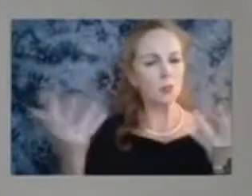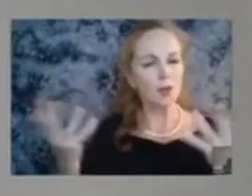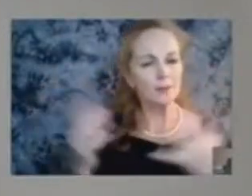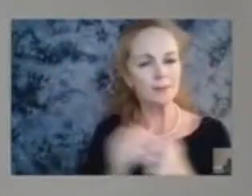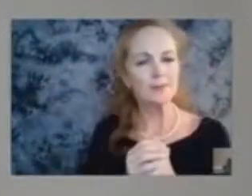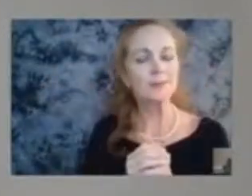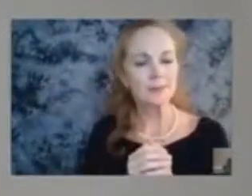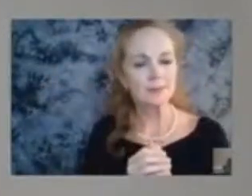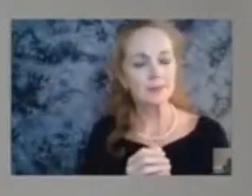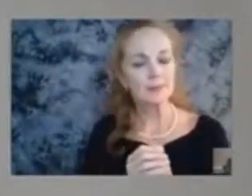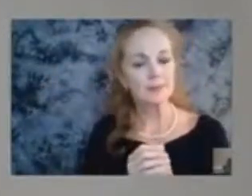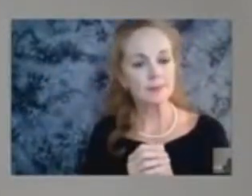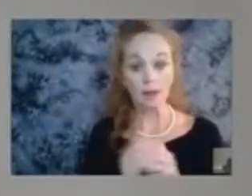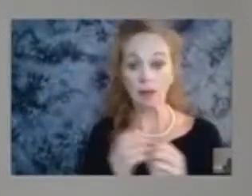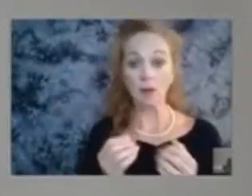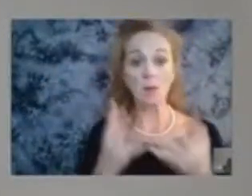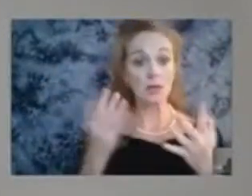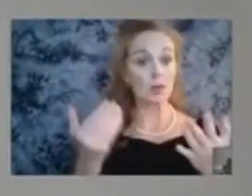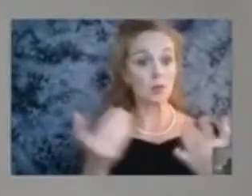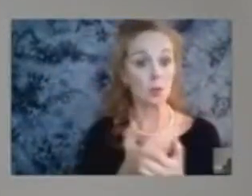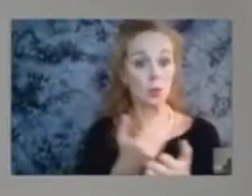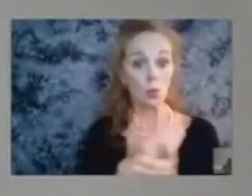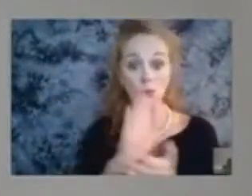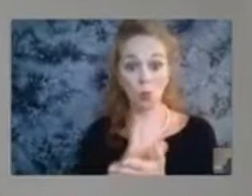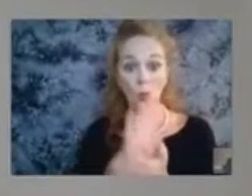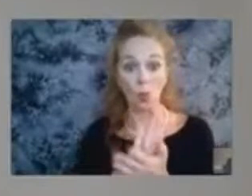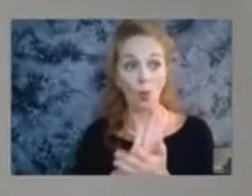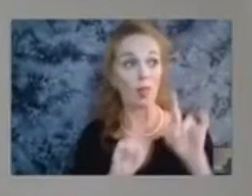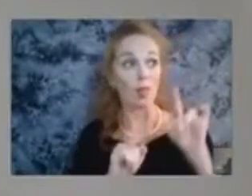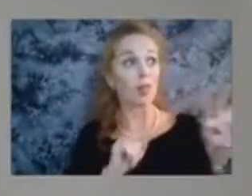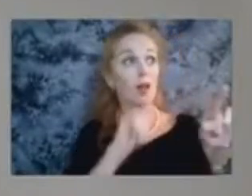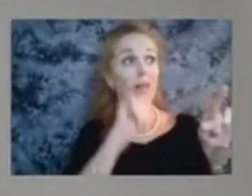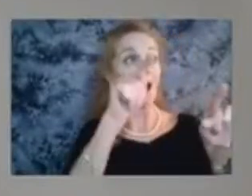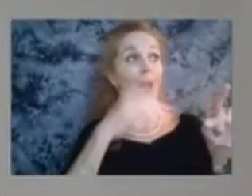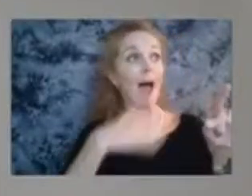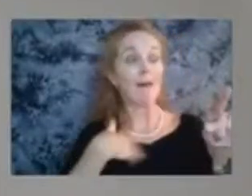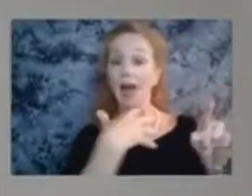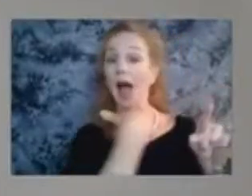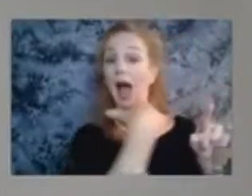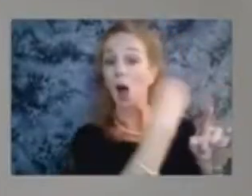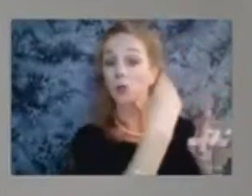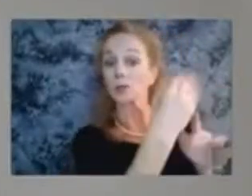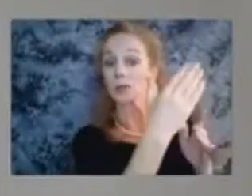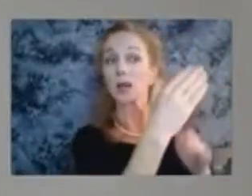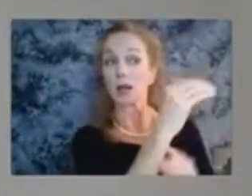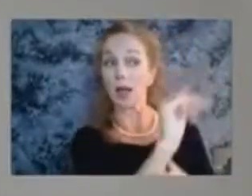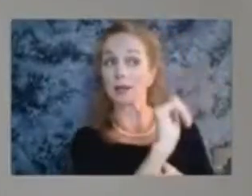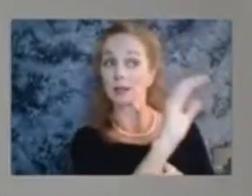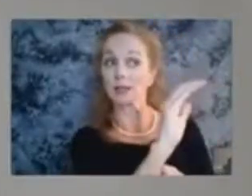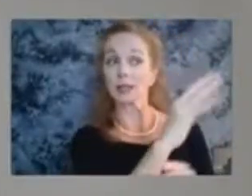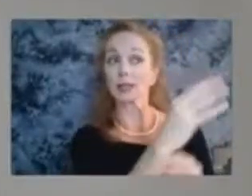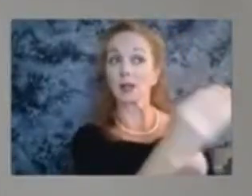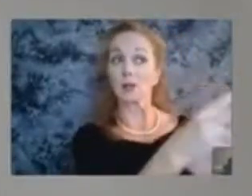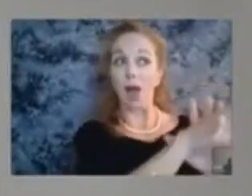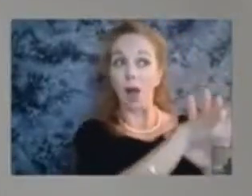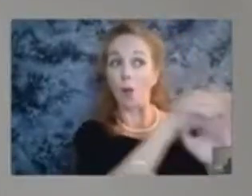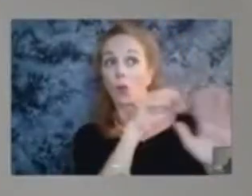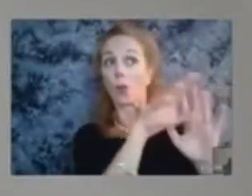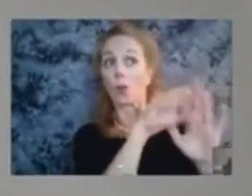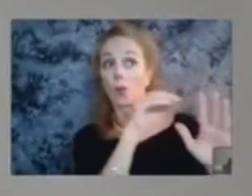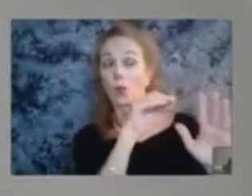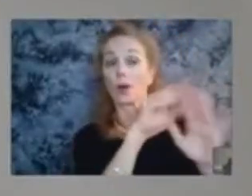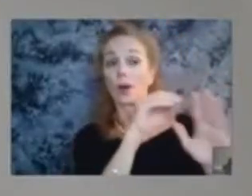on many of the newer schools that have the outside air, conditioned air, where we bring in outside air, we bring it